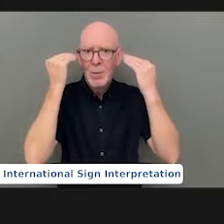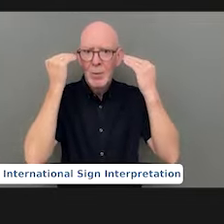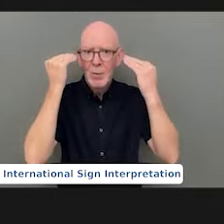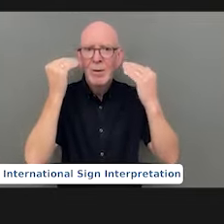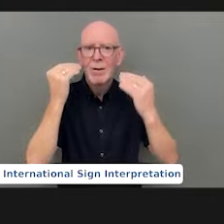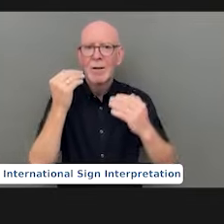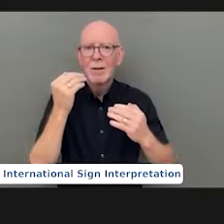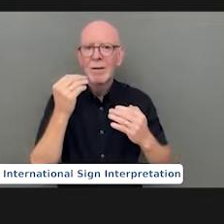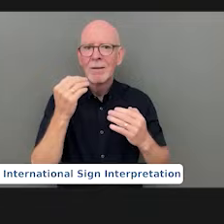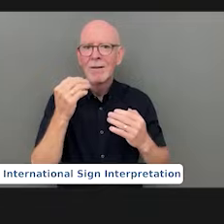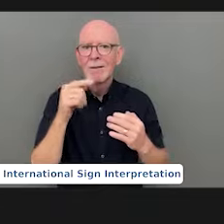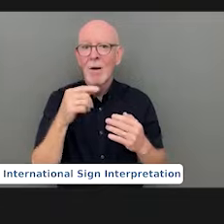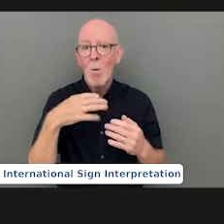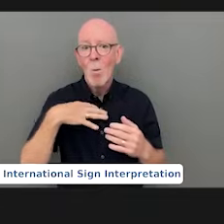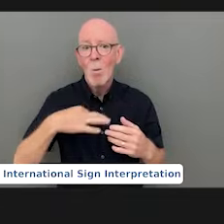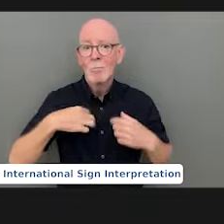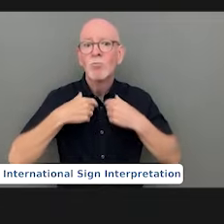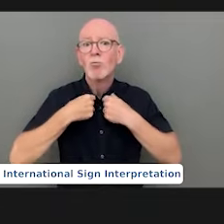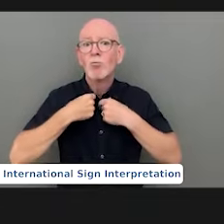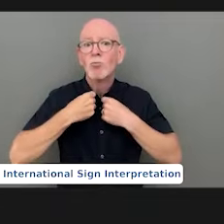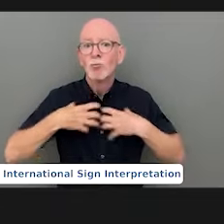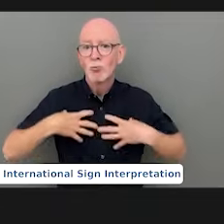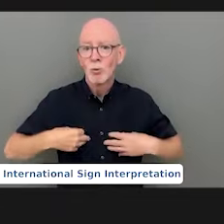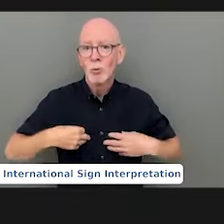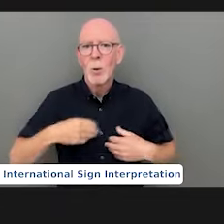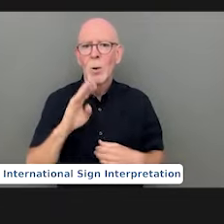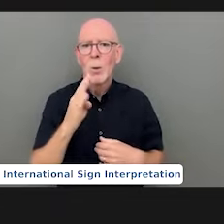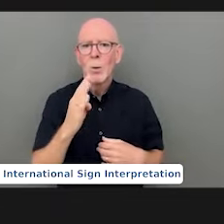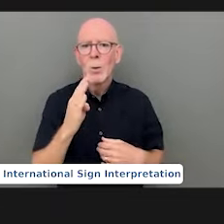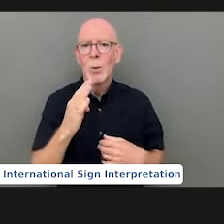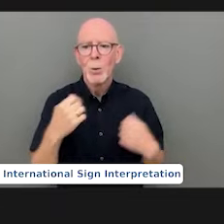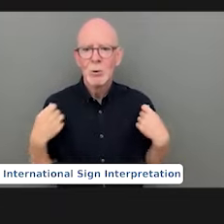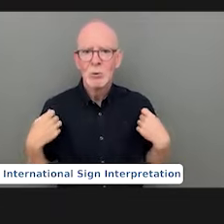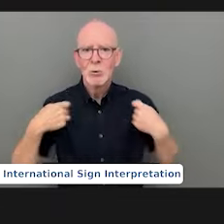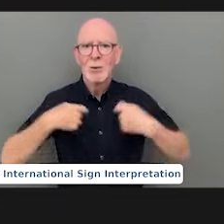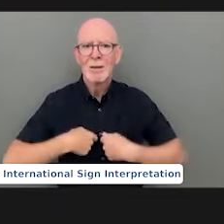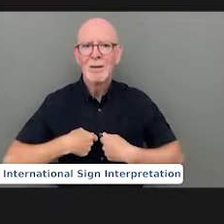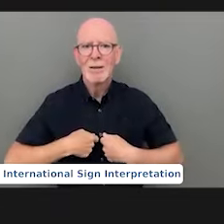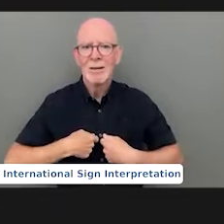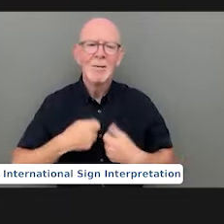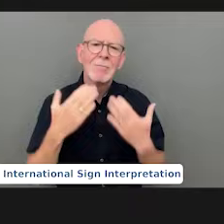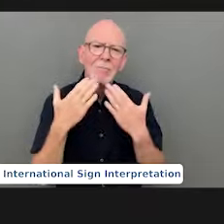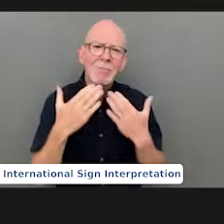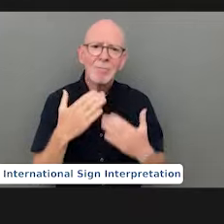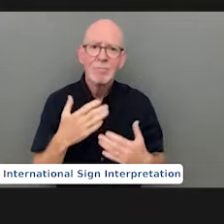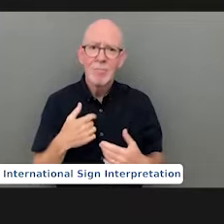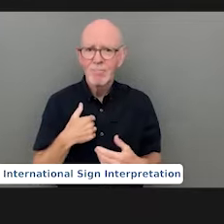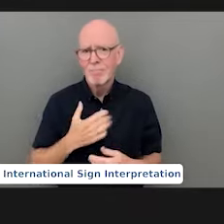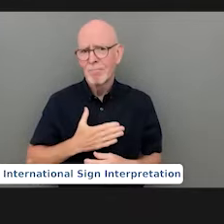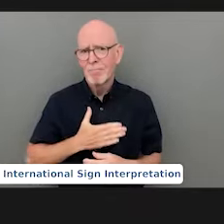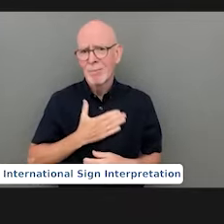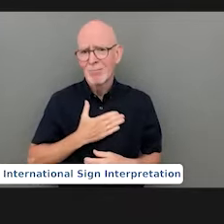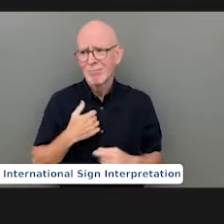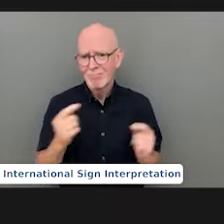for Apple. Just for those of you who cannot see, and with the short hair, with the round